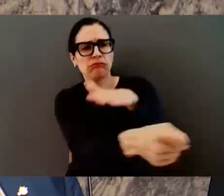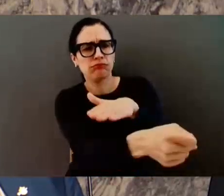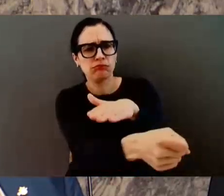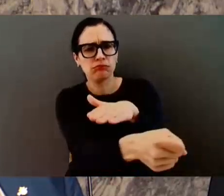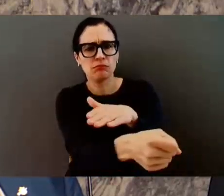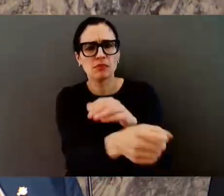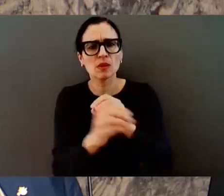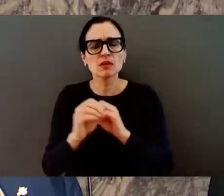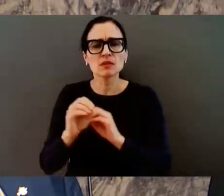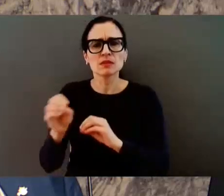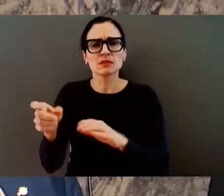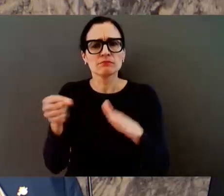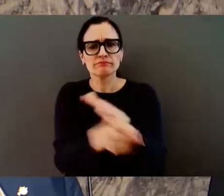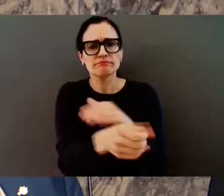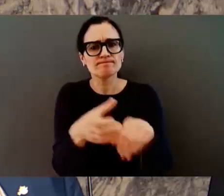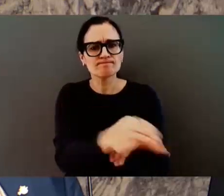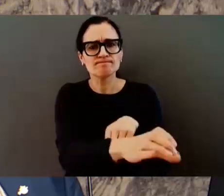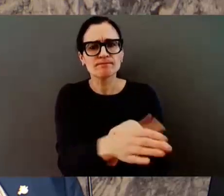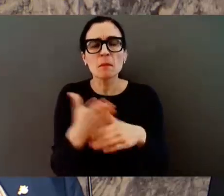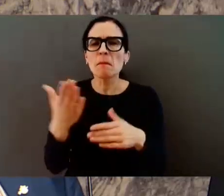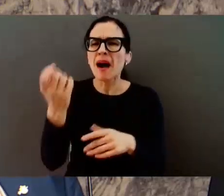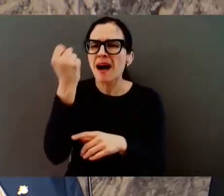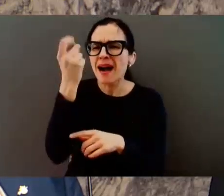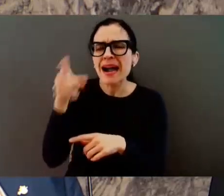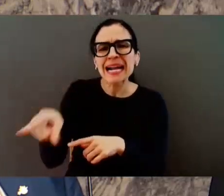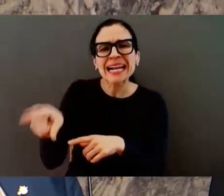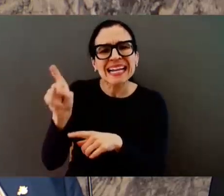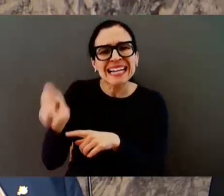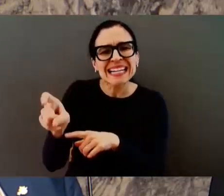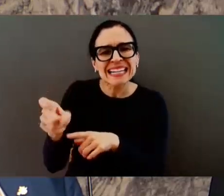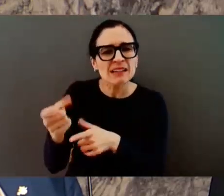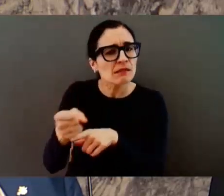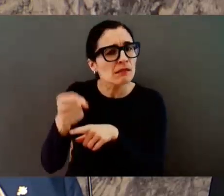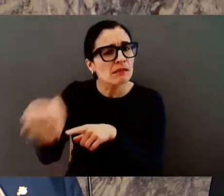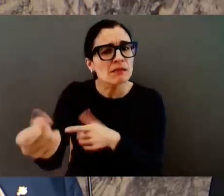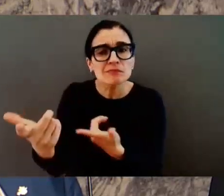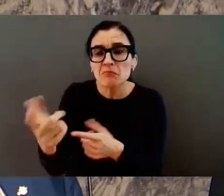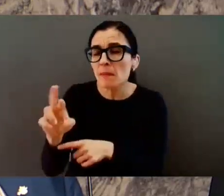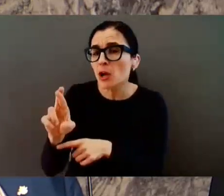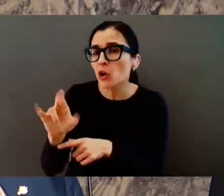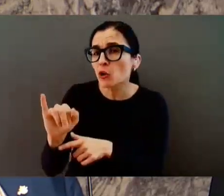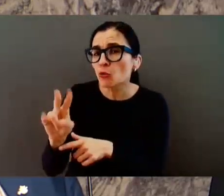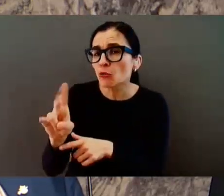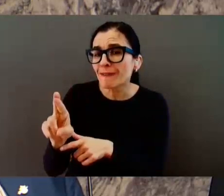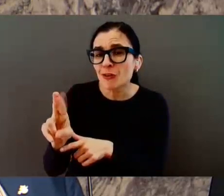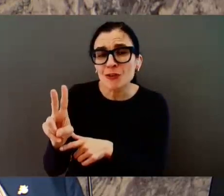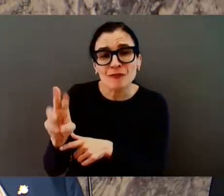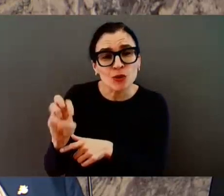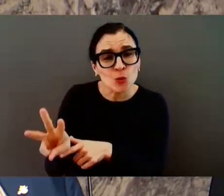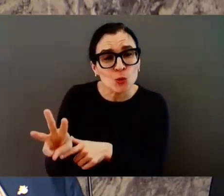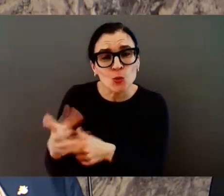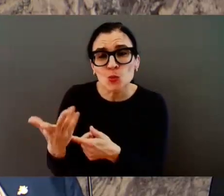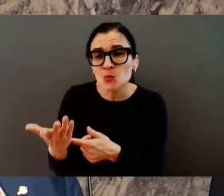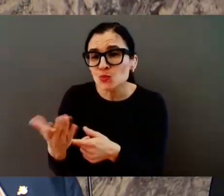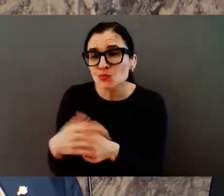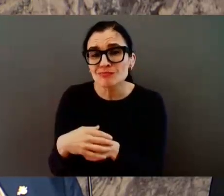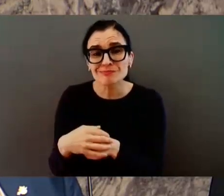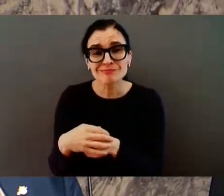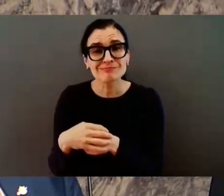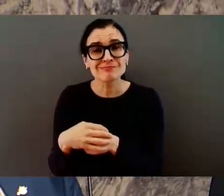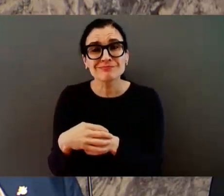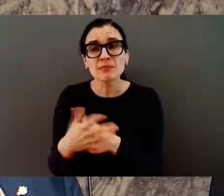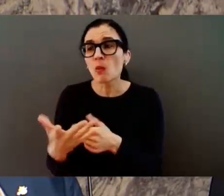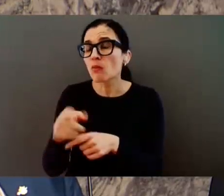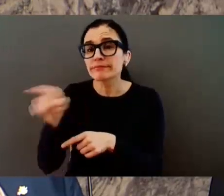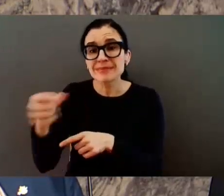son was at South Hills twice. It didn't work. He left delusional and unmedicated and was returned to emergency departments by police.